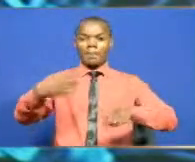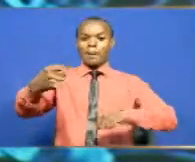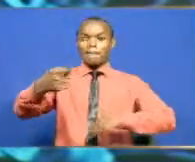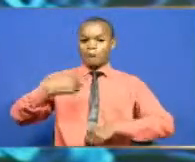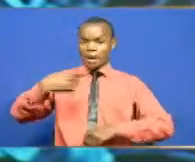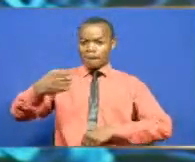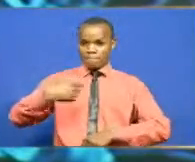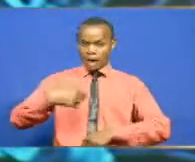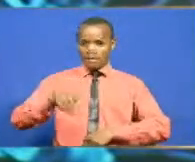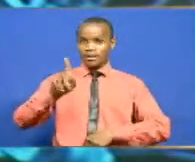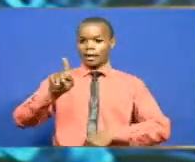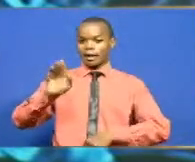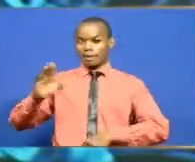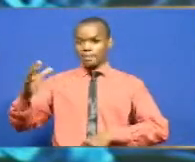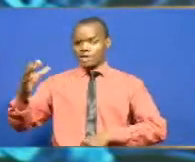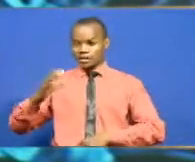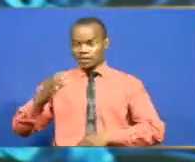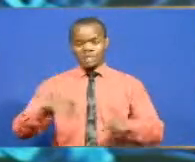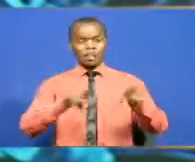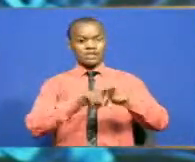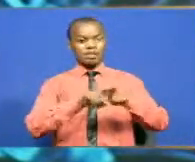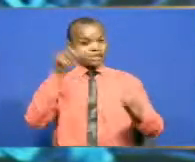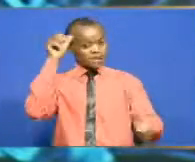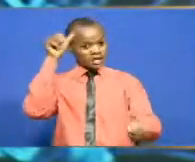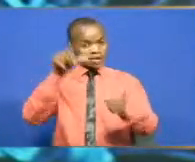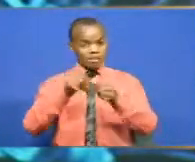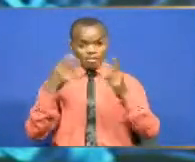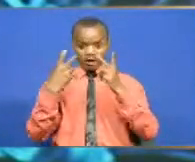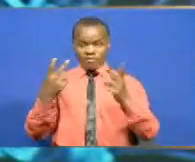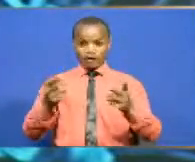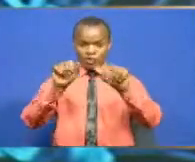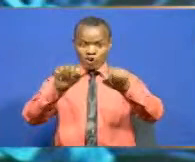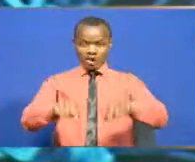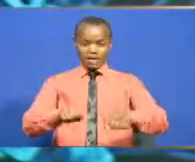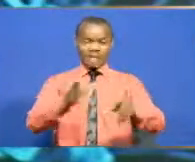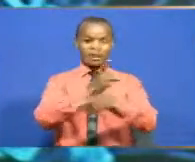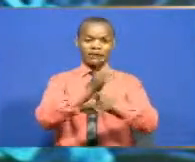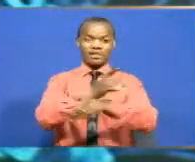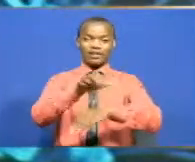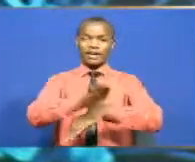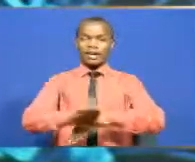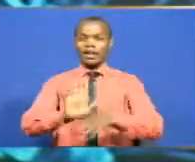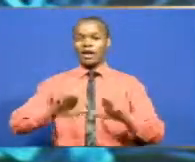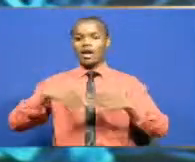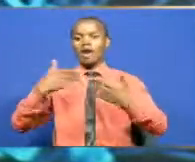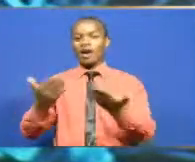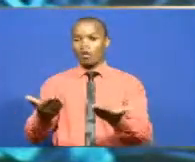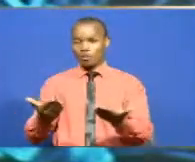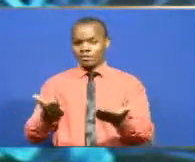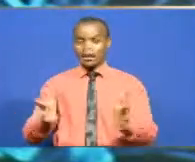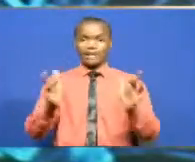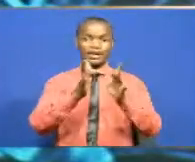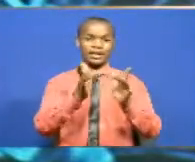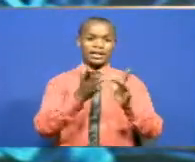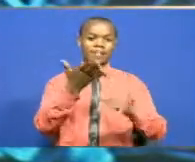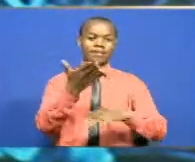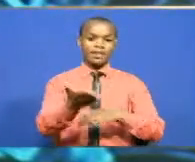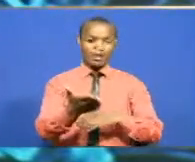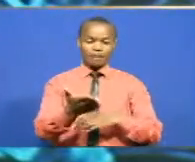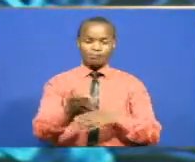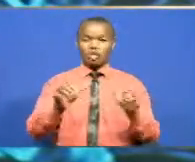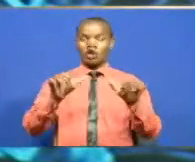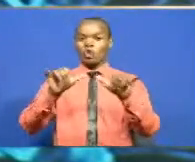at KBC Channel One. And remember, you can watch us from wherever you are via our social media platform, which include